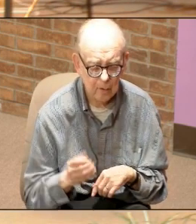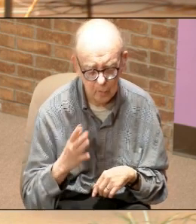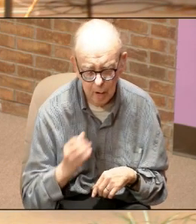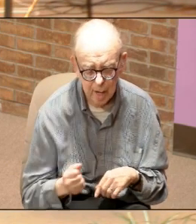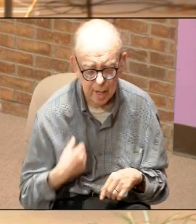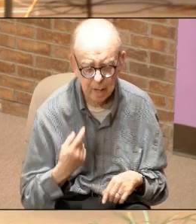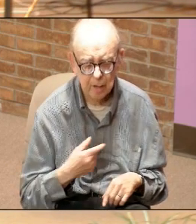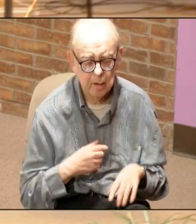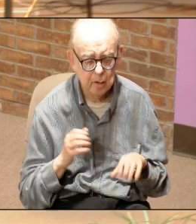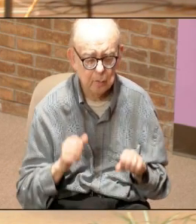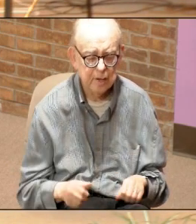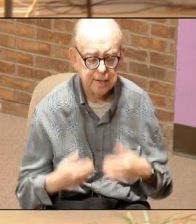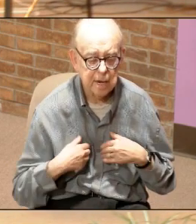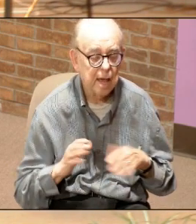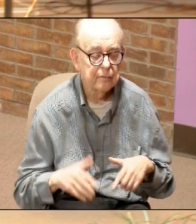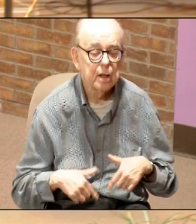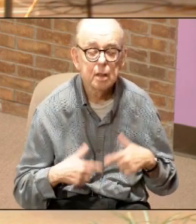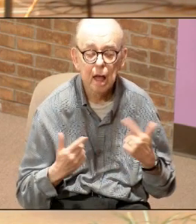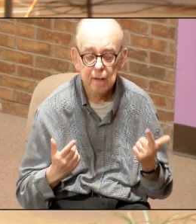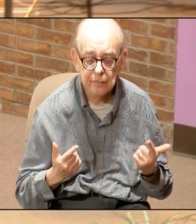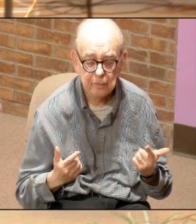so that we could have life.